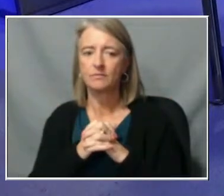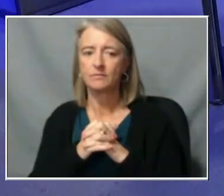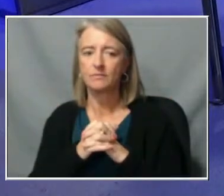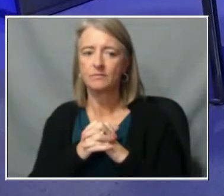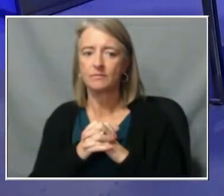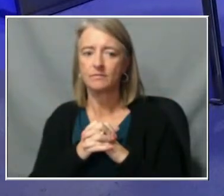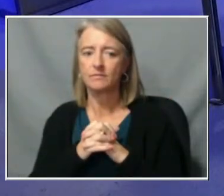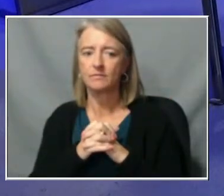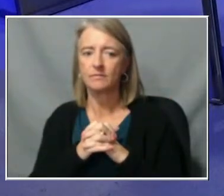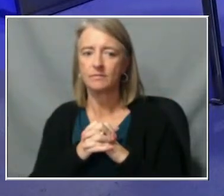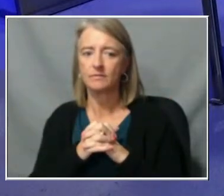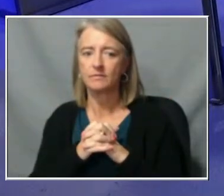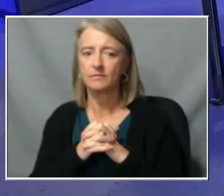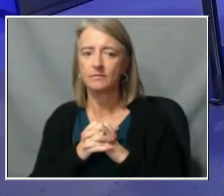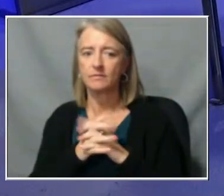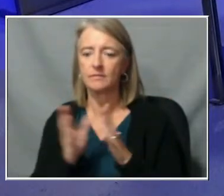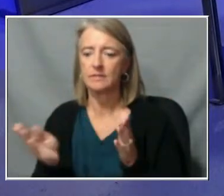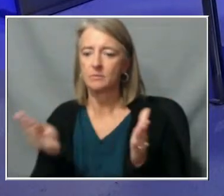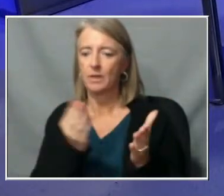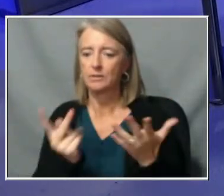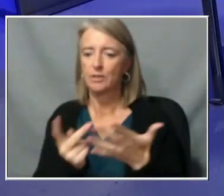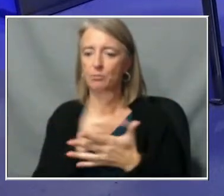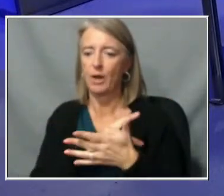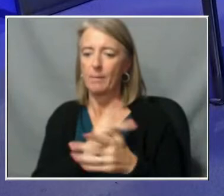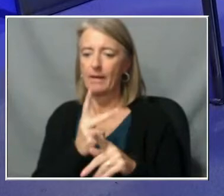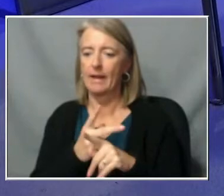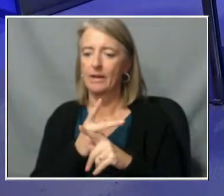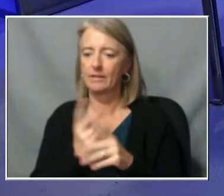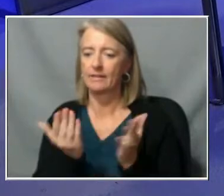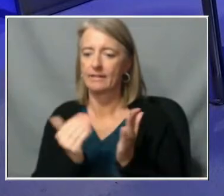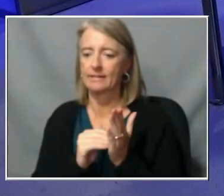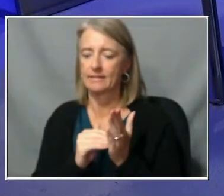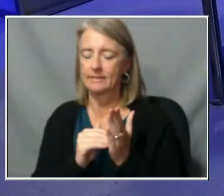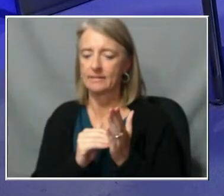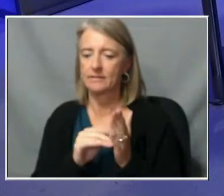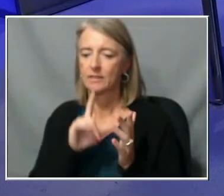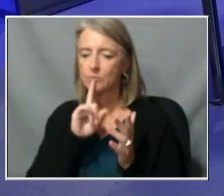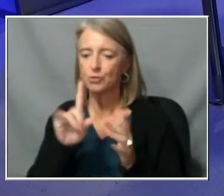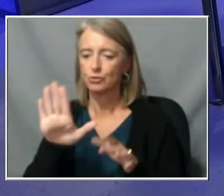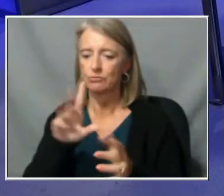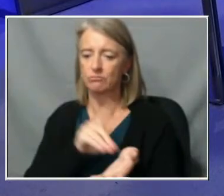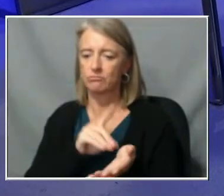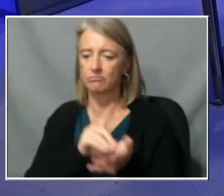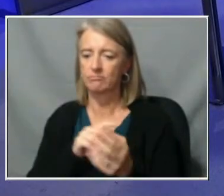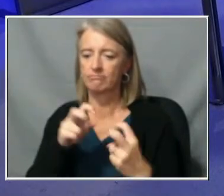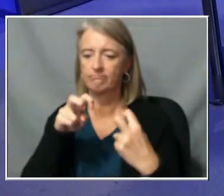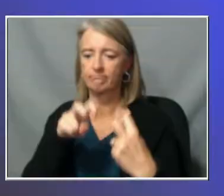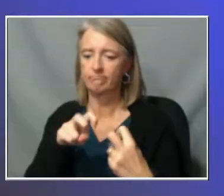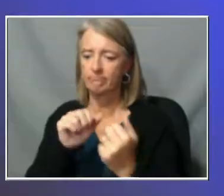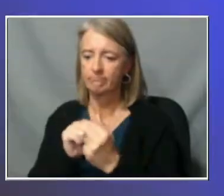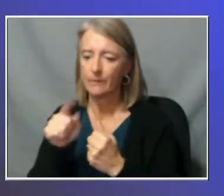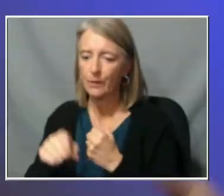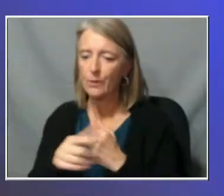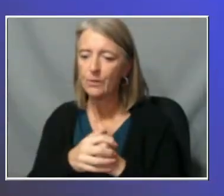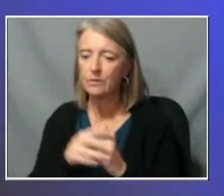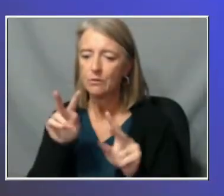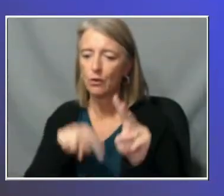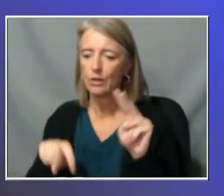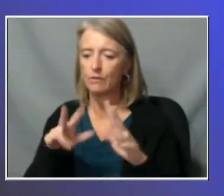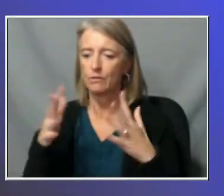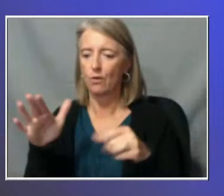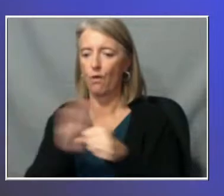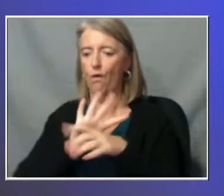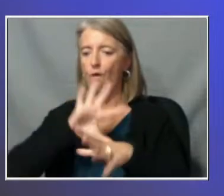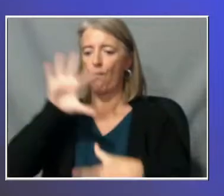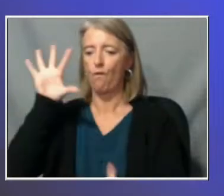I'm passing this to our primary care colleague. Yes, please. Right. So again, I bet your doctor is sitting down with you and looking at your overall health and